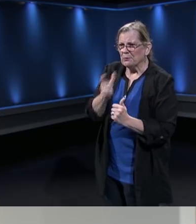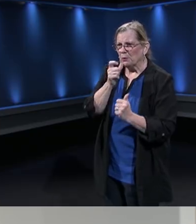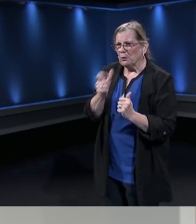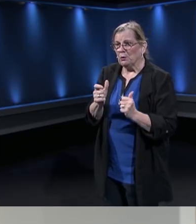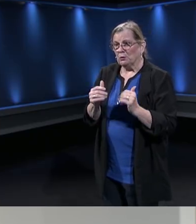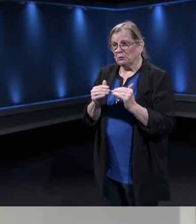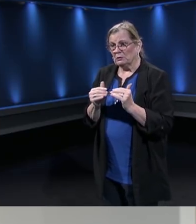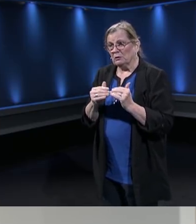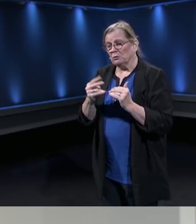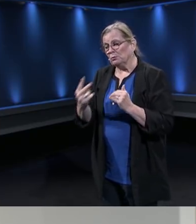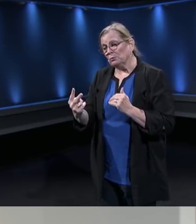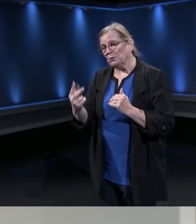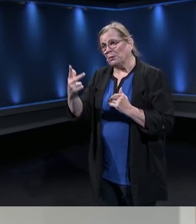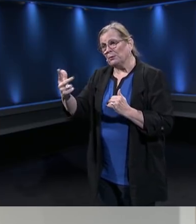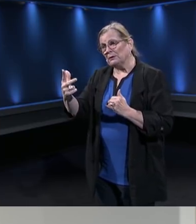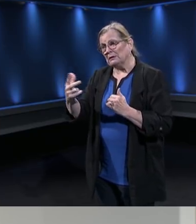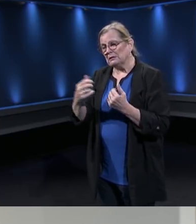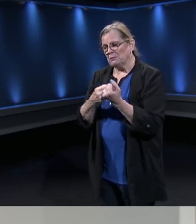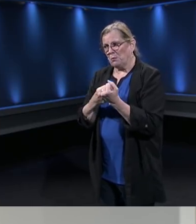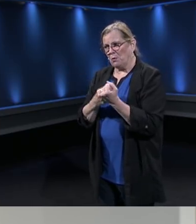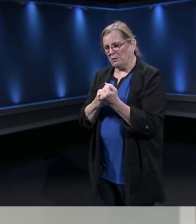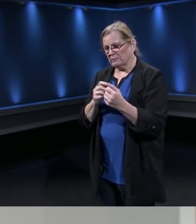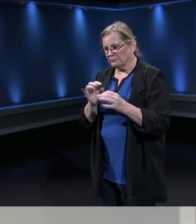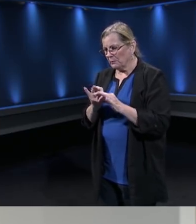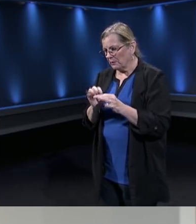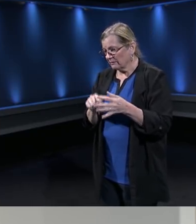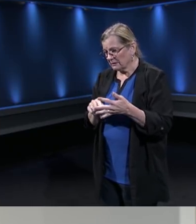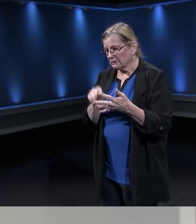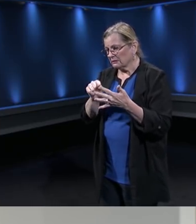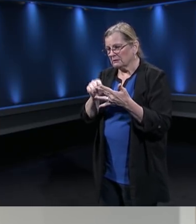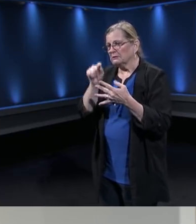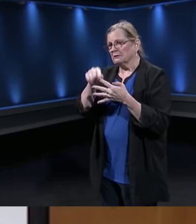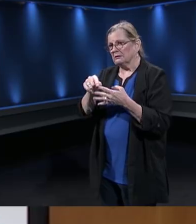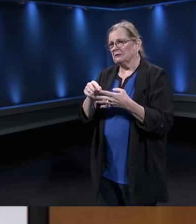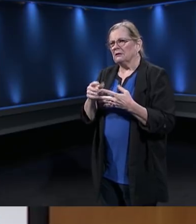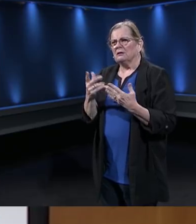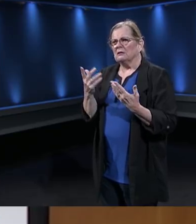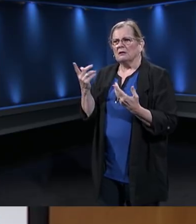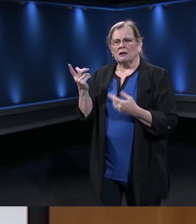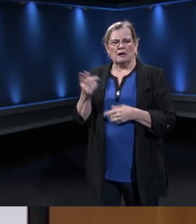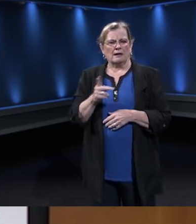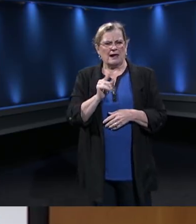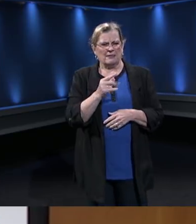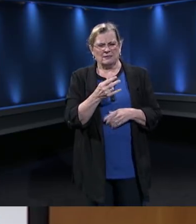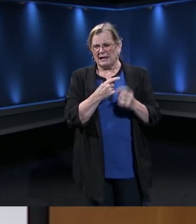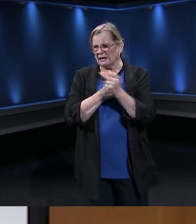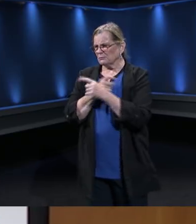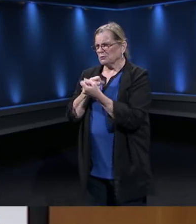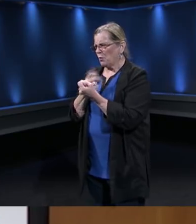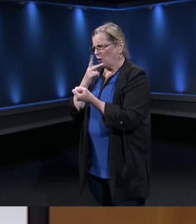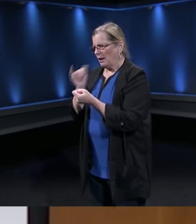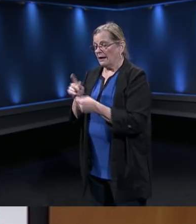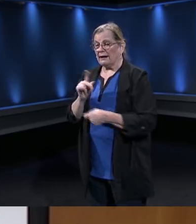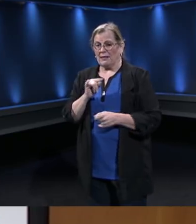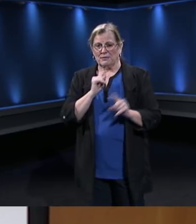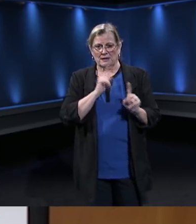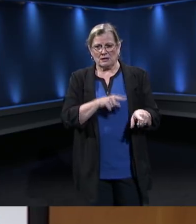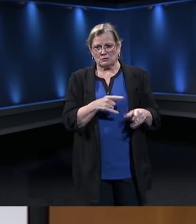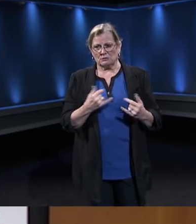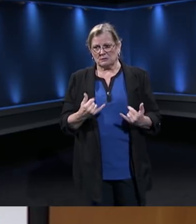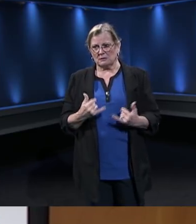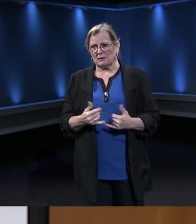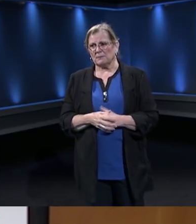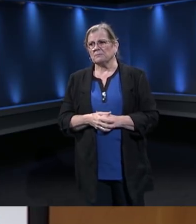What are some of those supports look like in Fairfax County Public Schools? Great question. So first of all, what's really important to know is